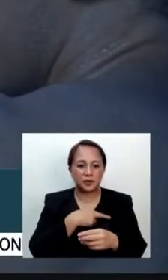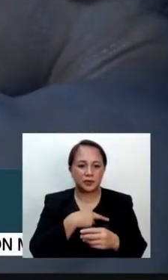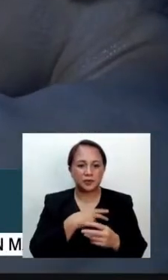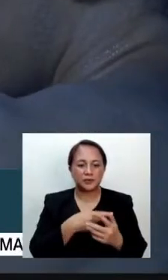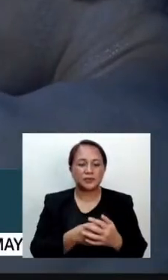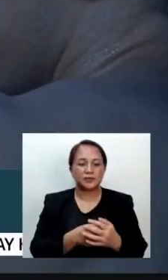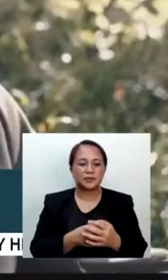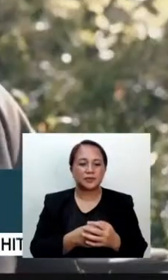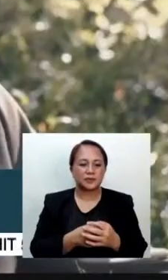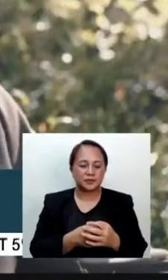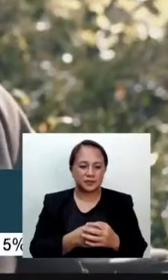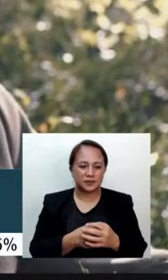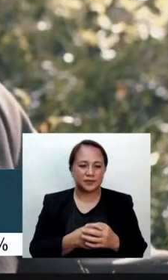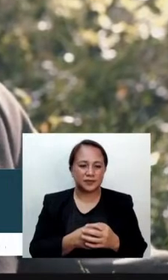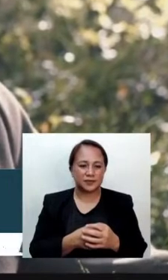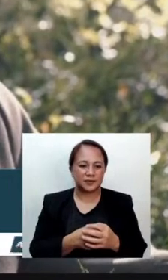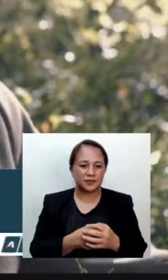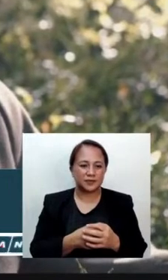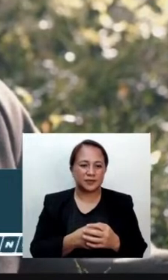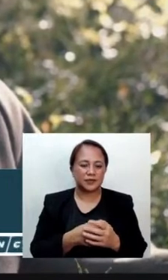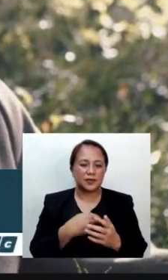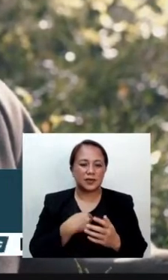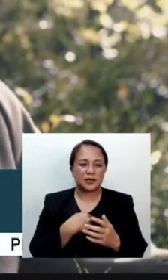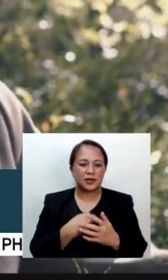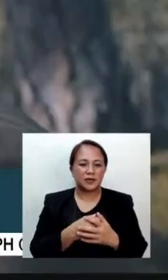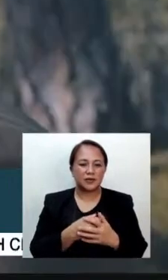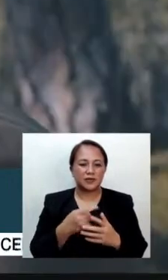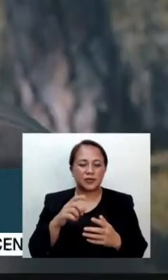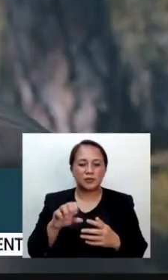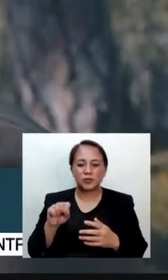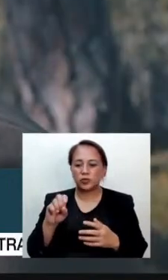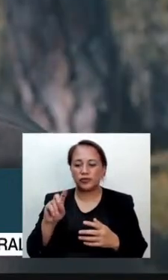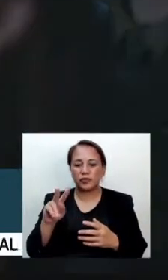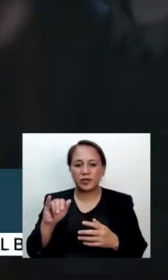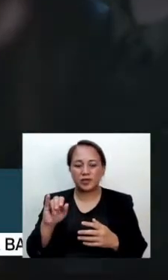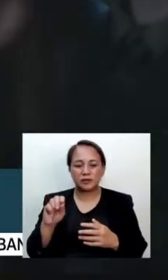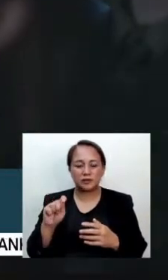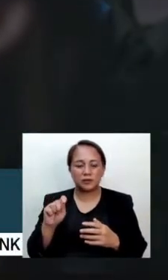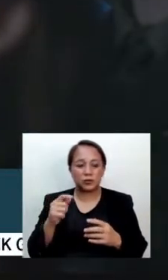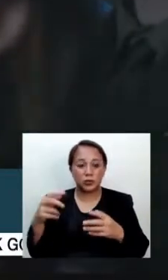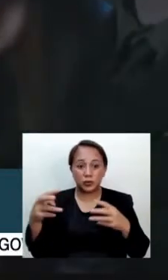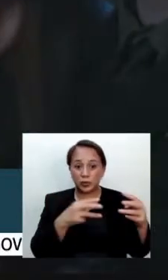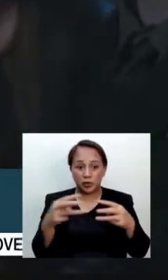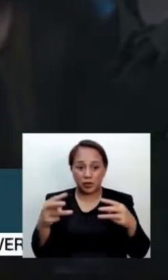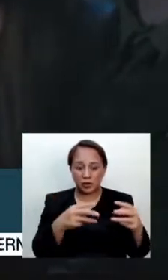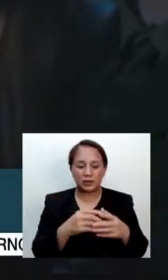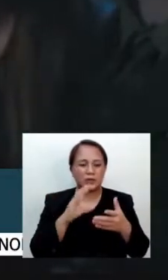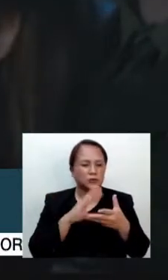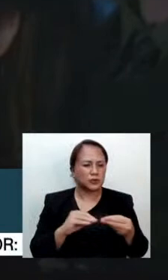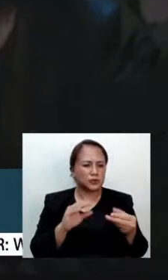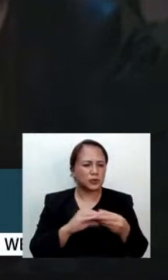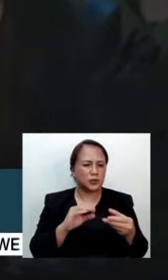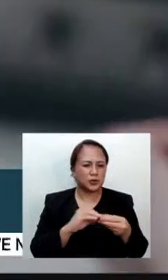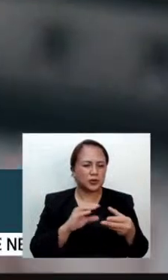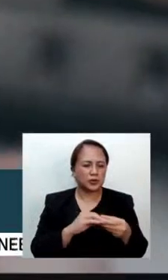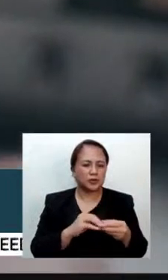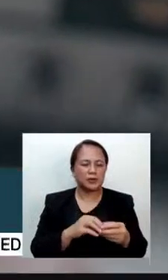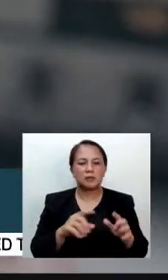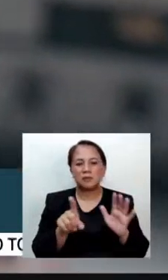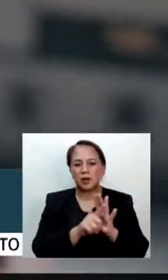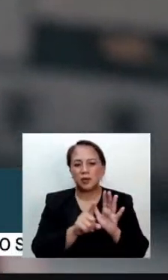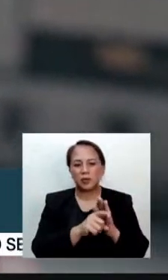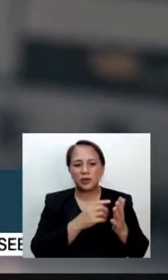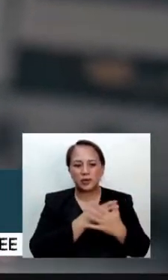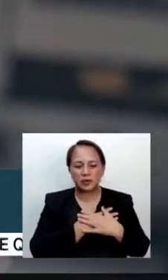Fetisov, Firebird is set in the Soviet Air Force during the Cold War and tells the story of a forbidden love between